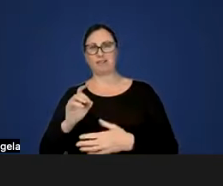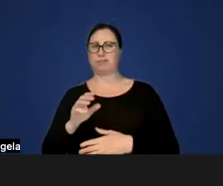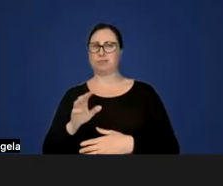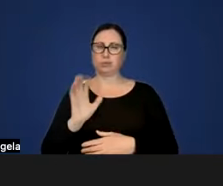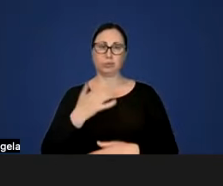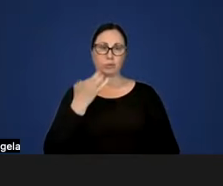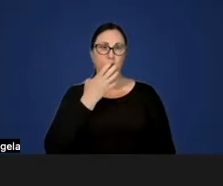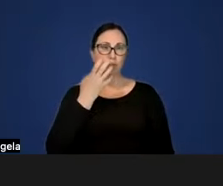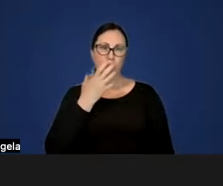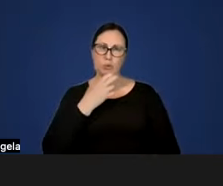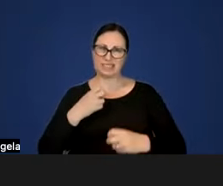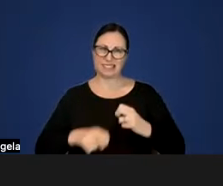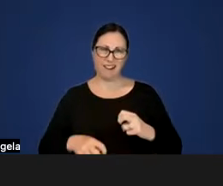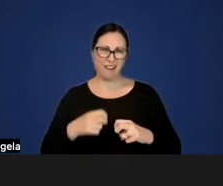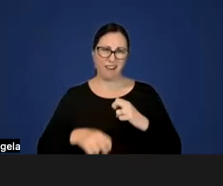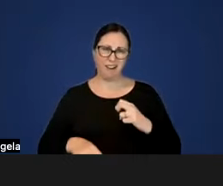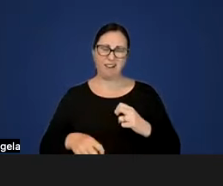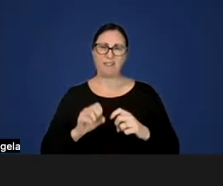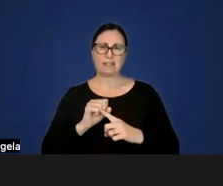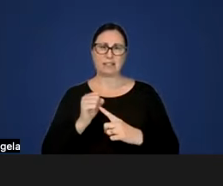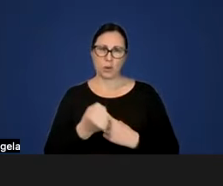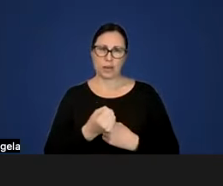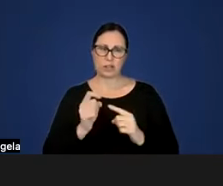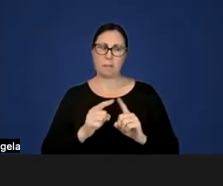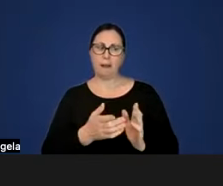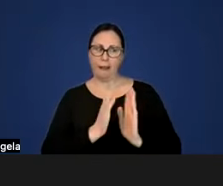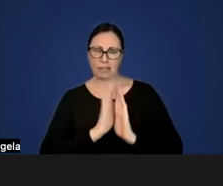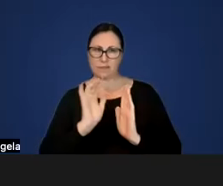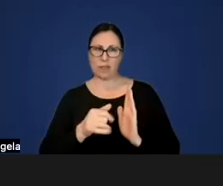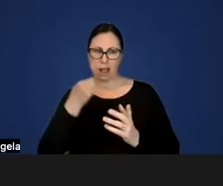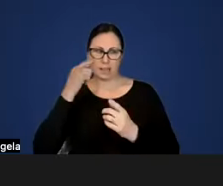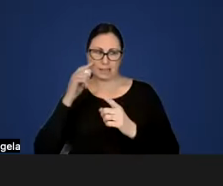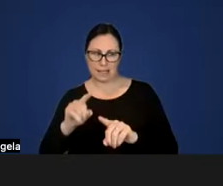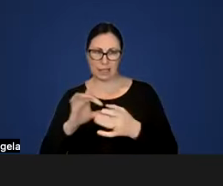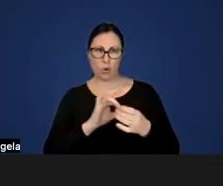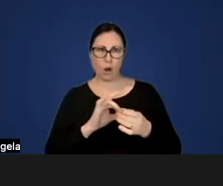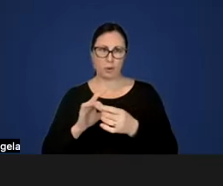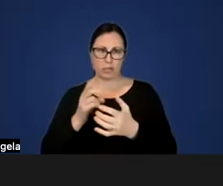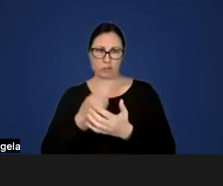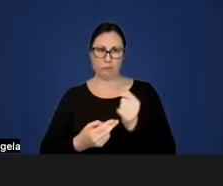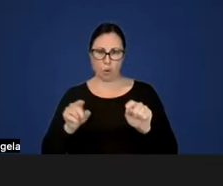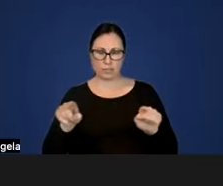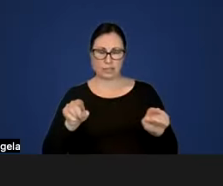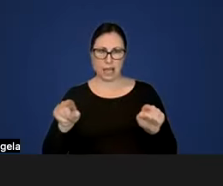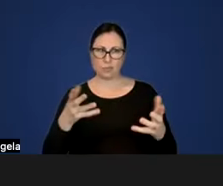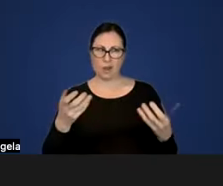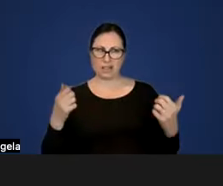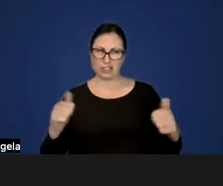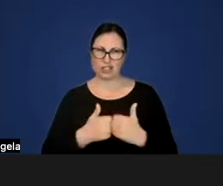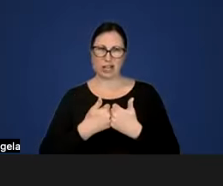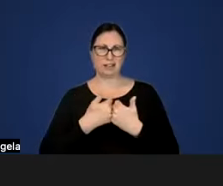there, and then to ask for that consent and that cooperation from both sides. What a challenging